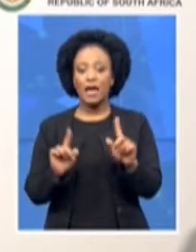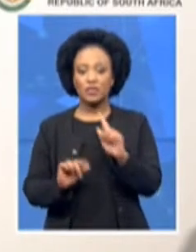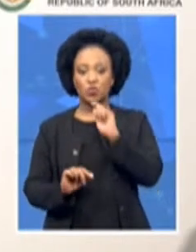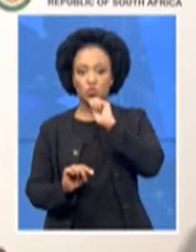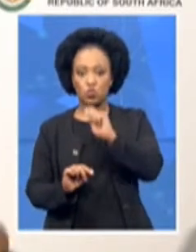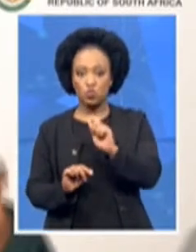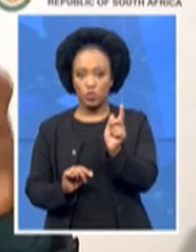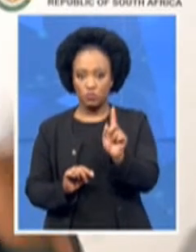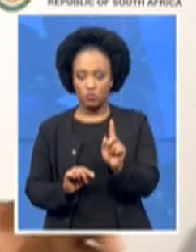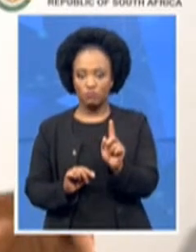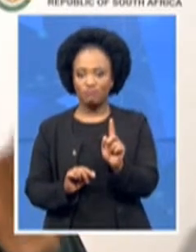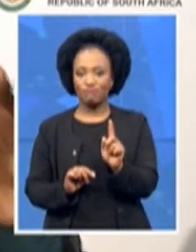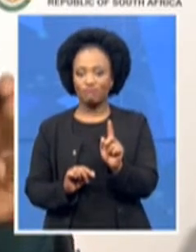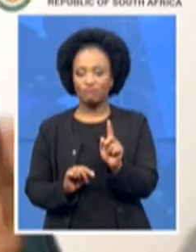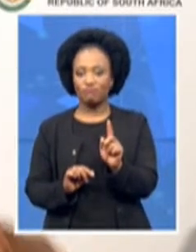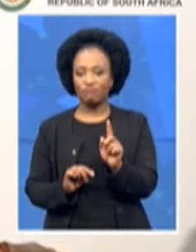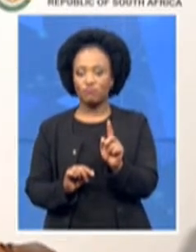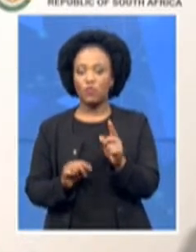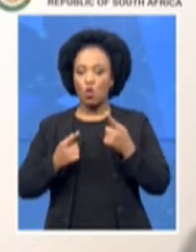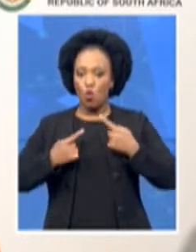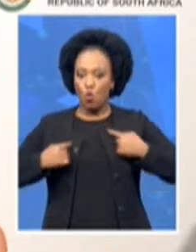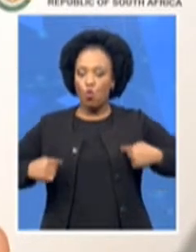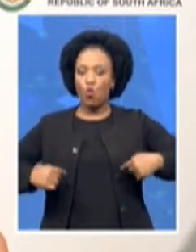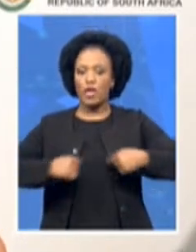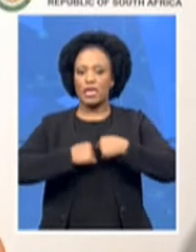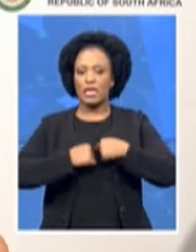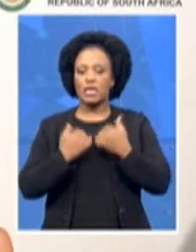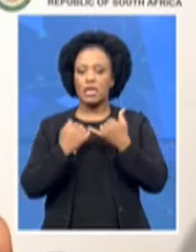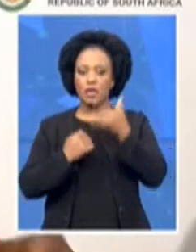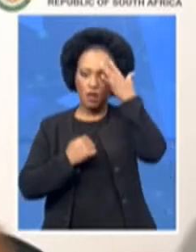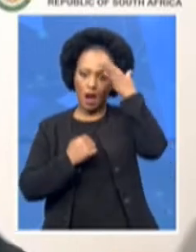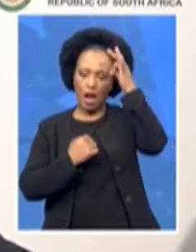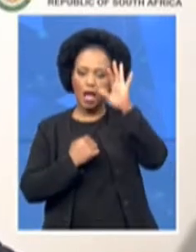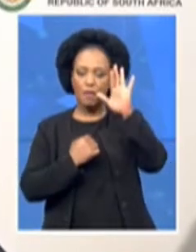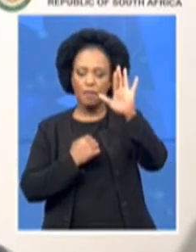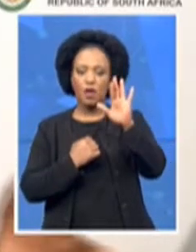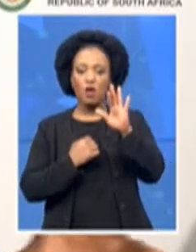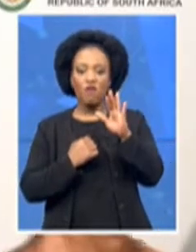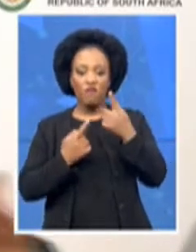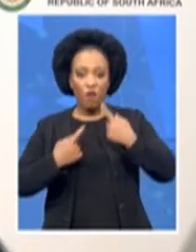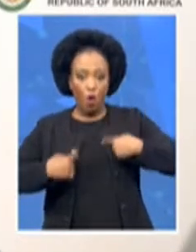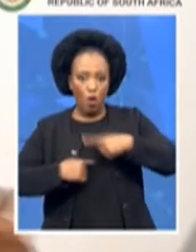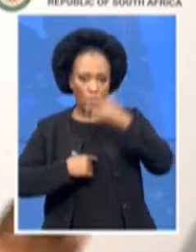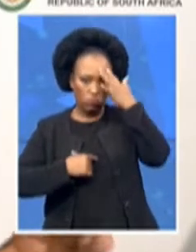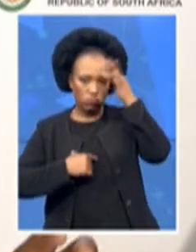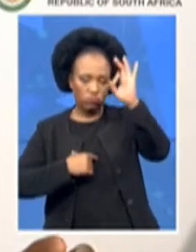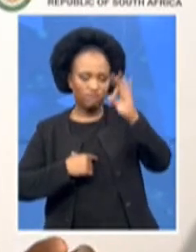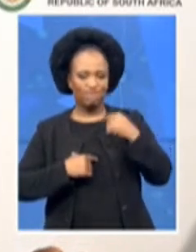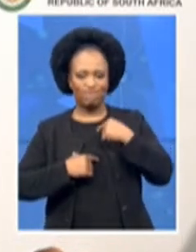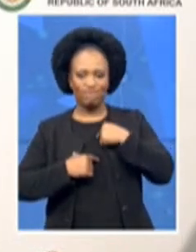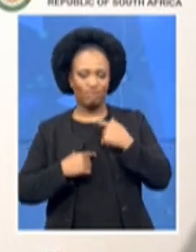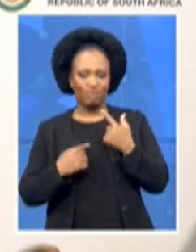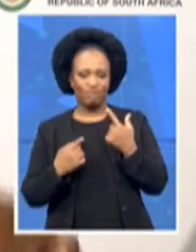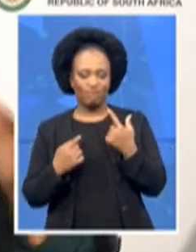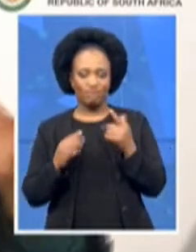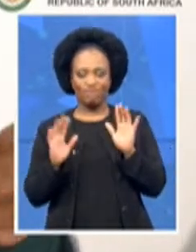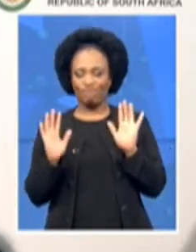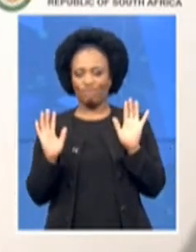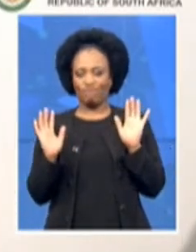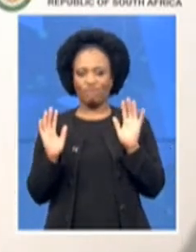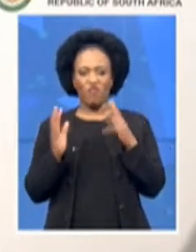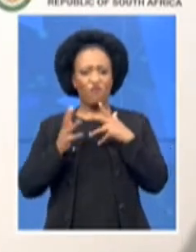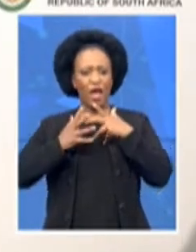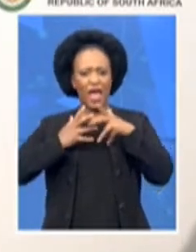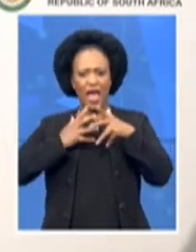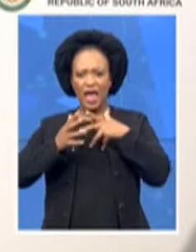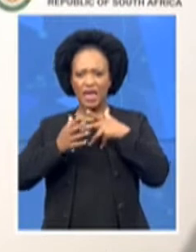are, as a government, as a state, we are not going to venture into anywhere to say, and that answers